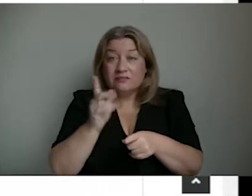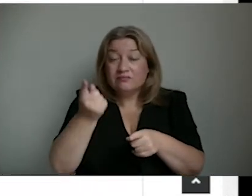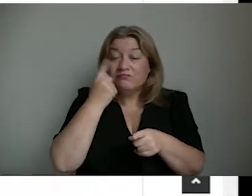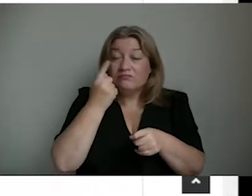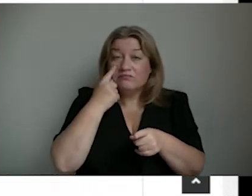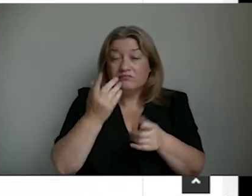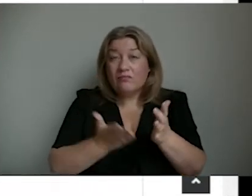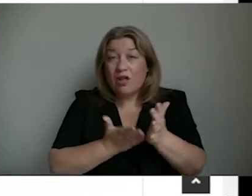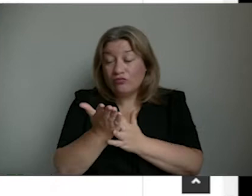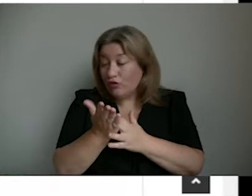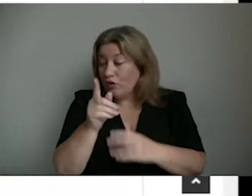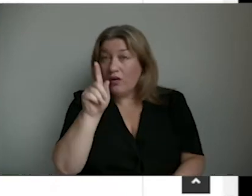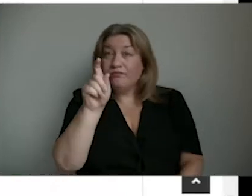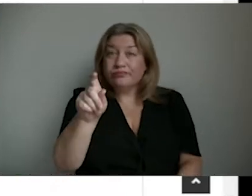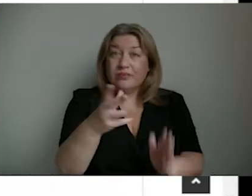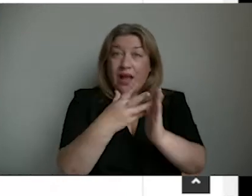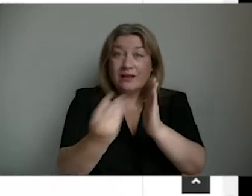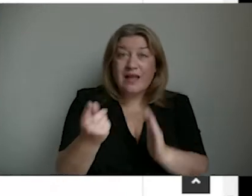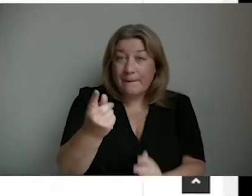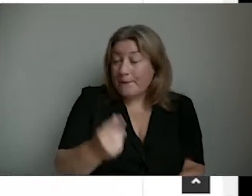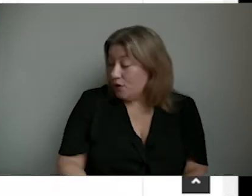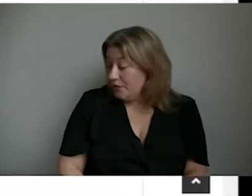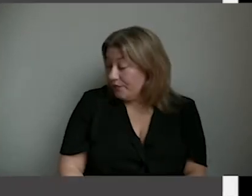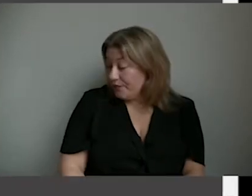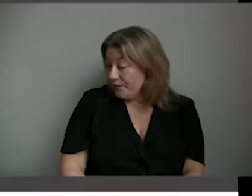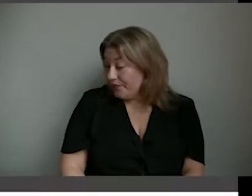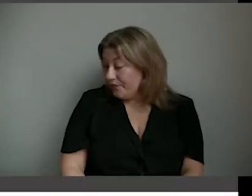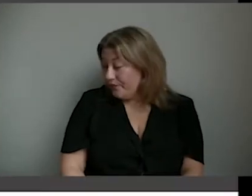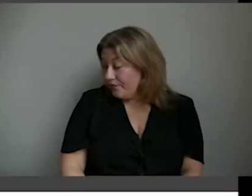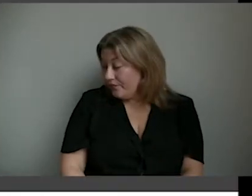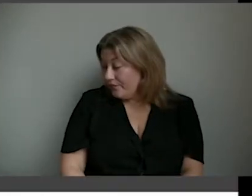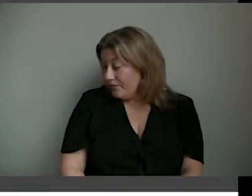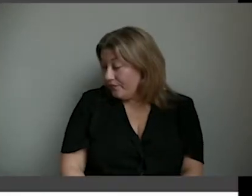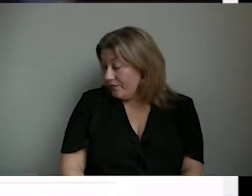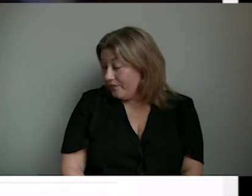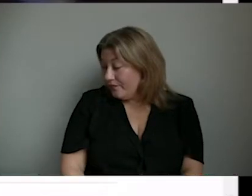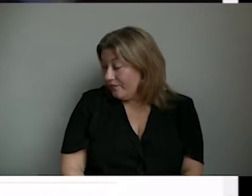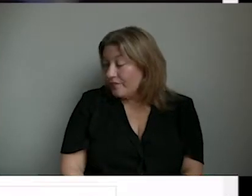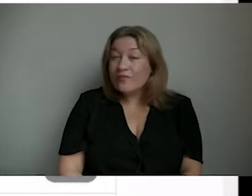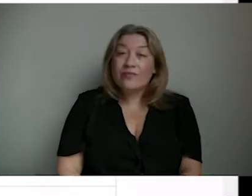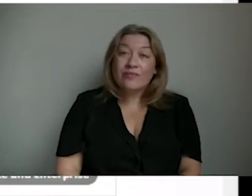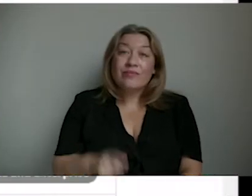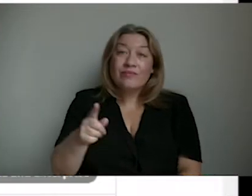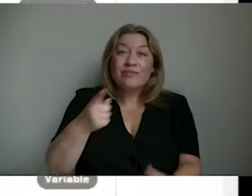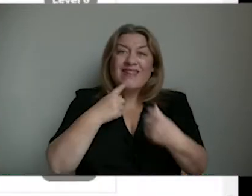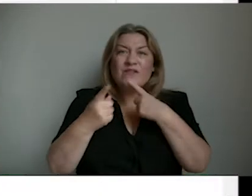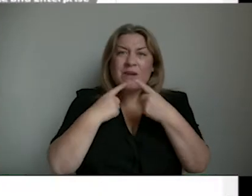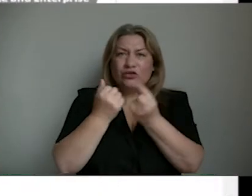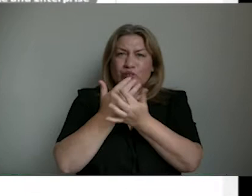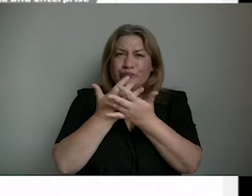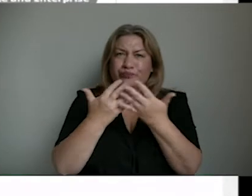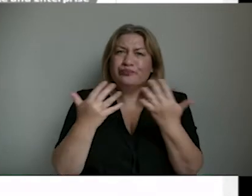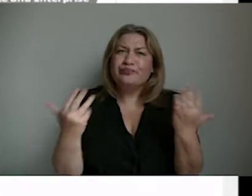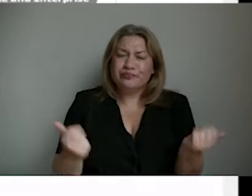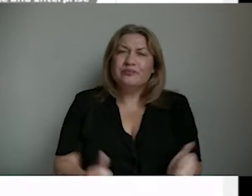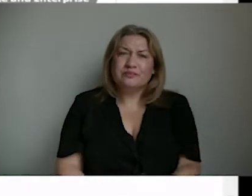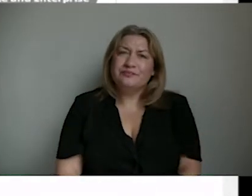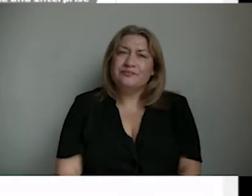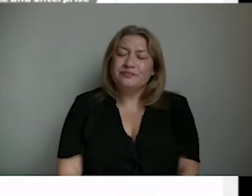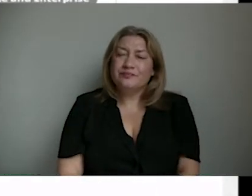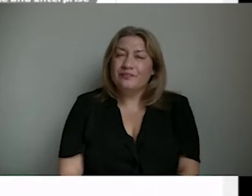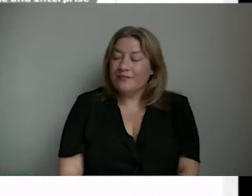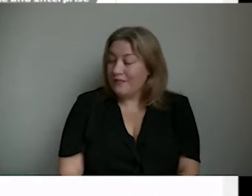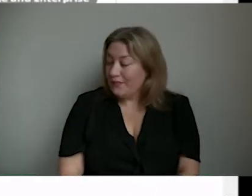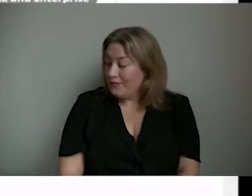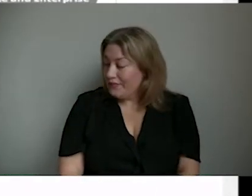that we offer, just click through to one of the apprenticeship course pages where you'll see lots of information about what